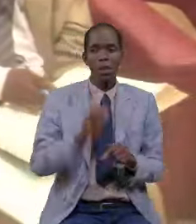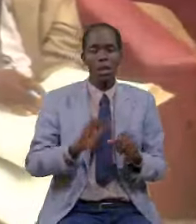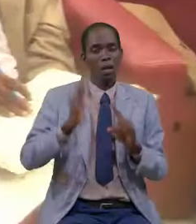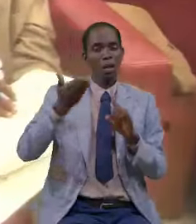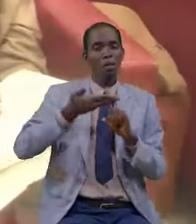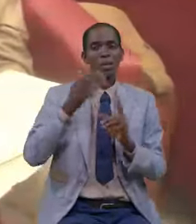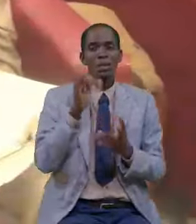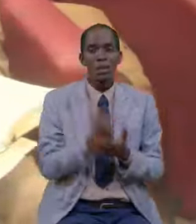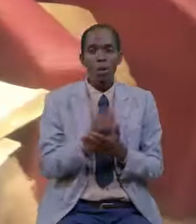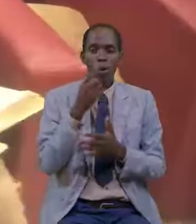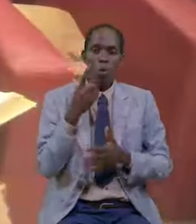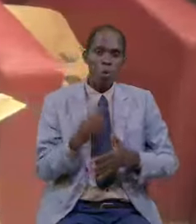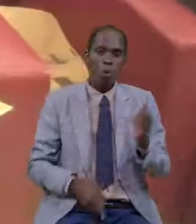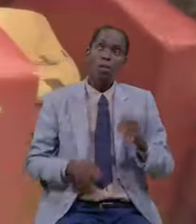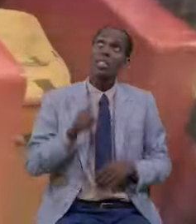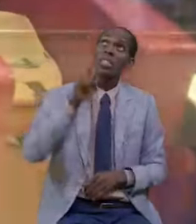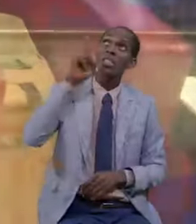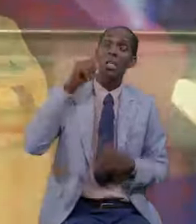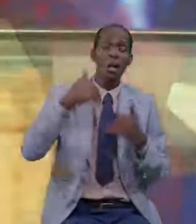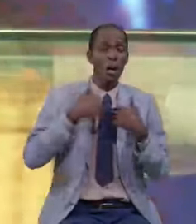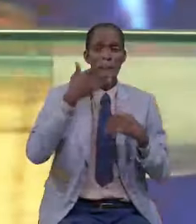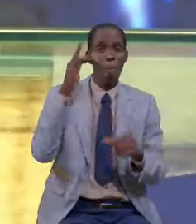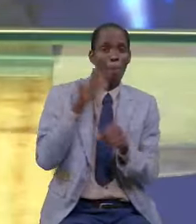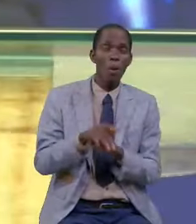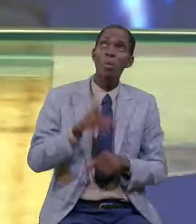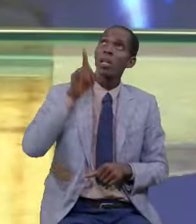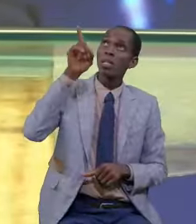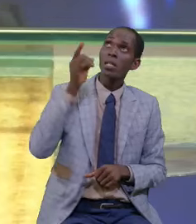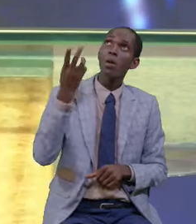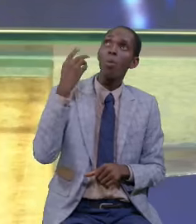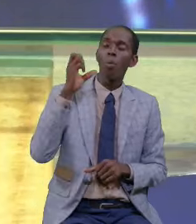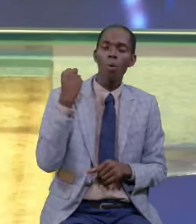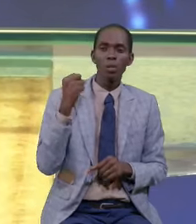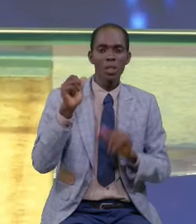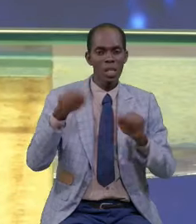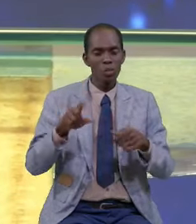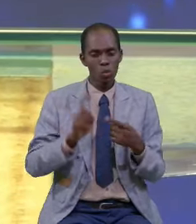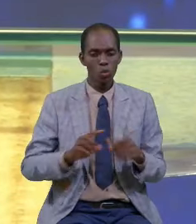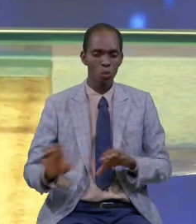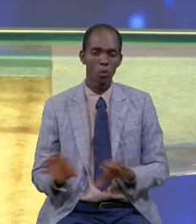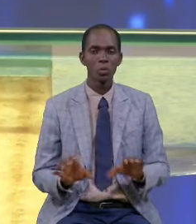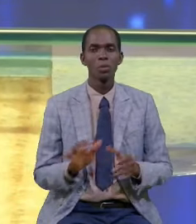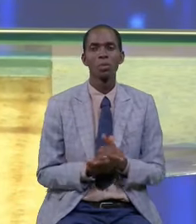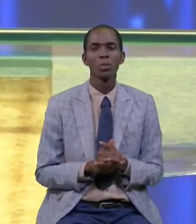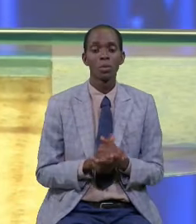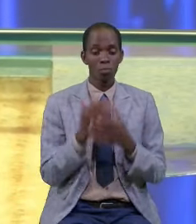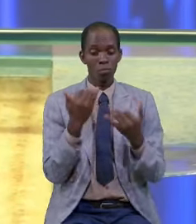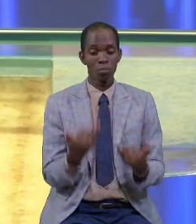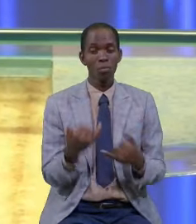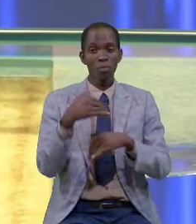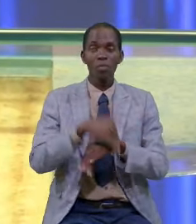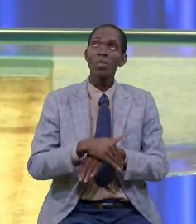what he had promised he was a able also to perform tonight